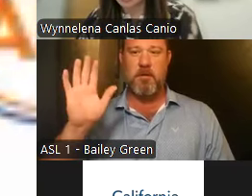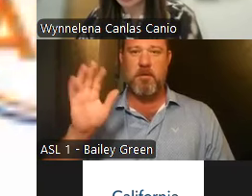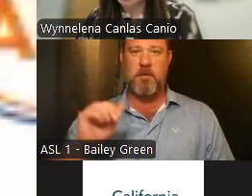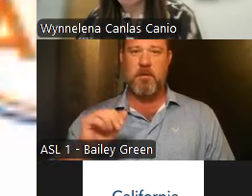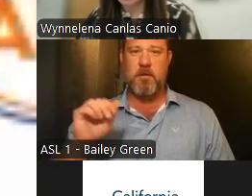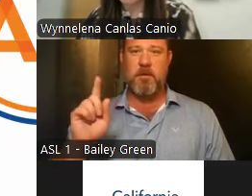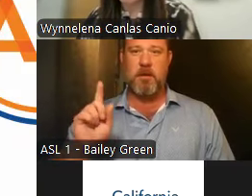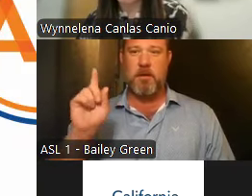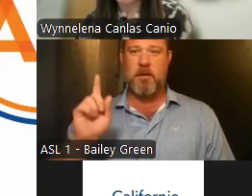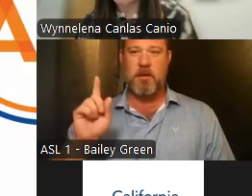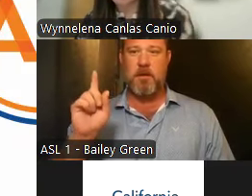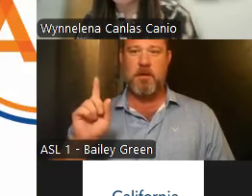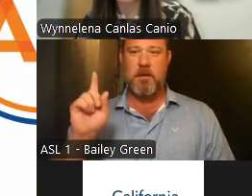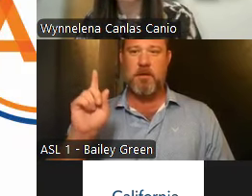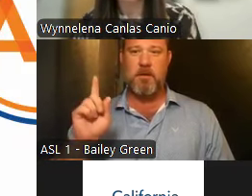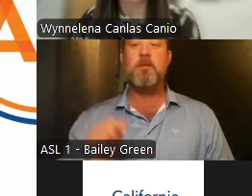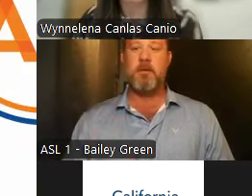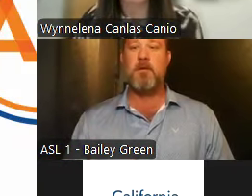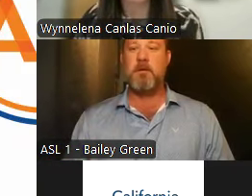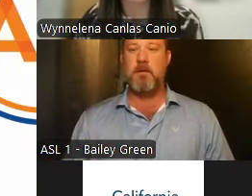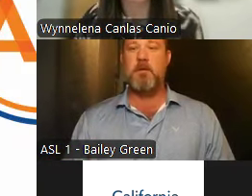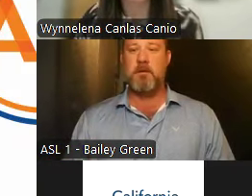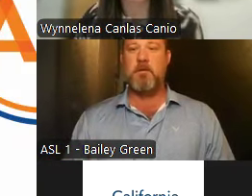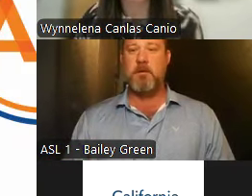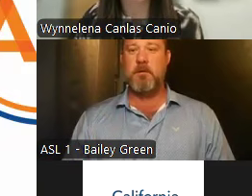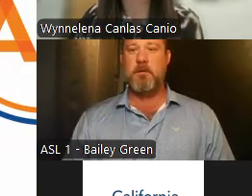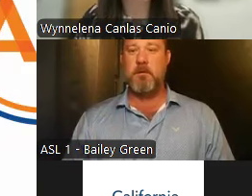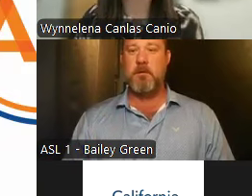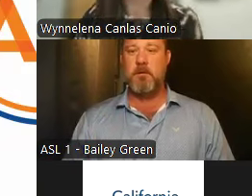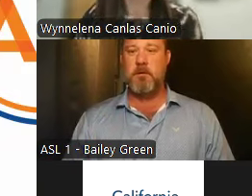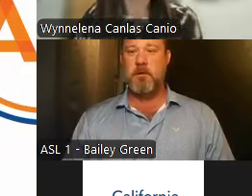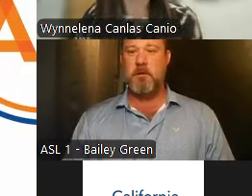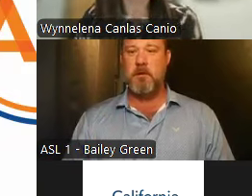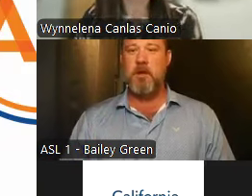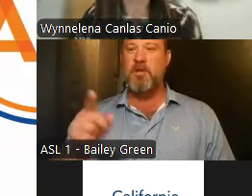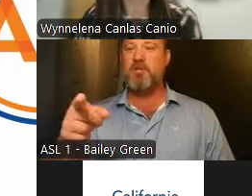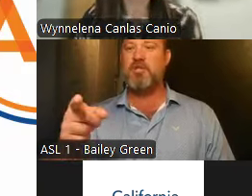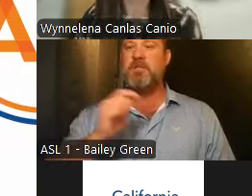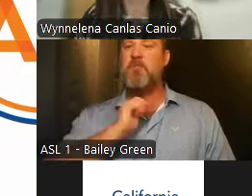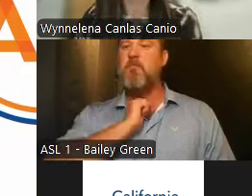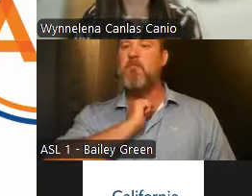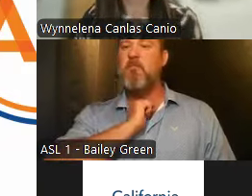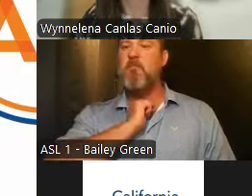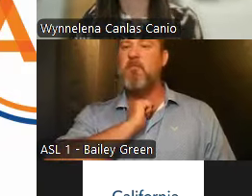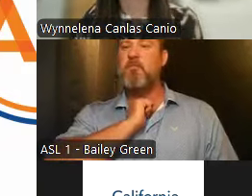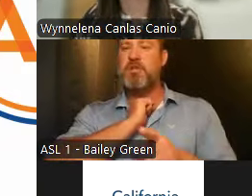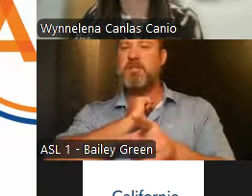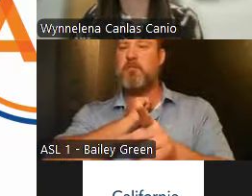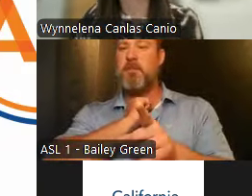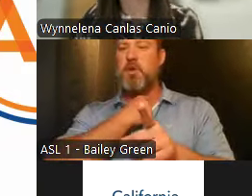agenda. Is to bring Win, we cannot really hear you very well. Also, I see that Dr. Mobley has his hand